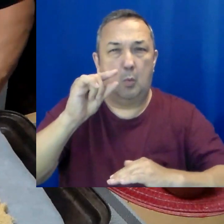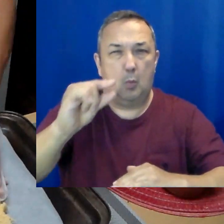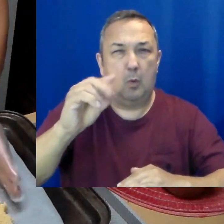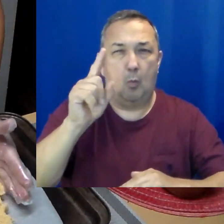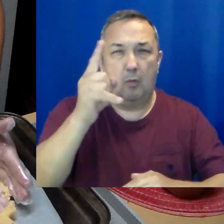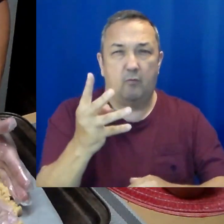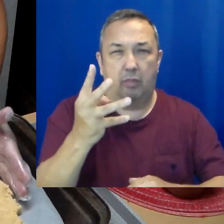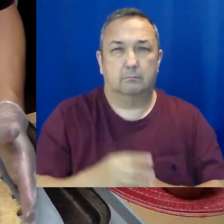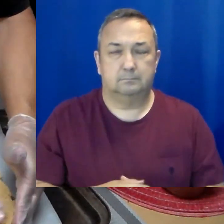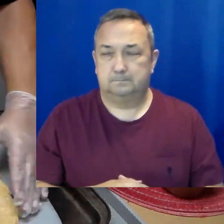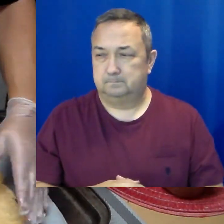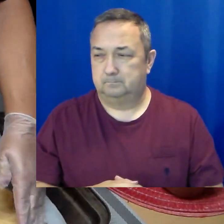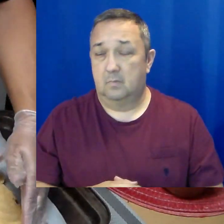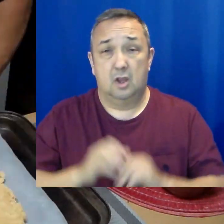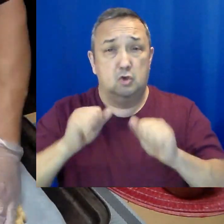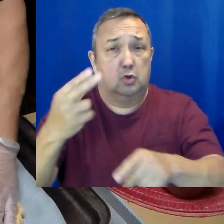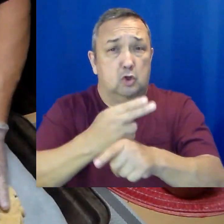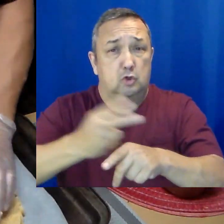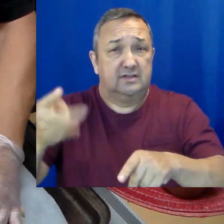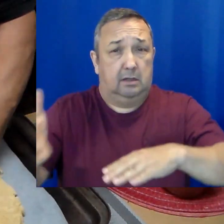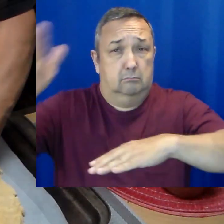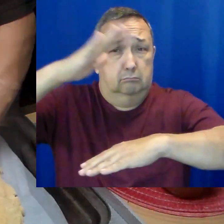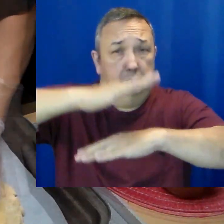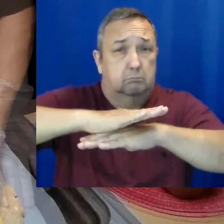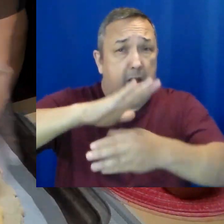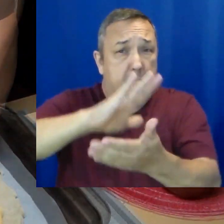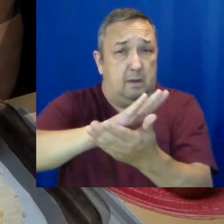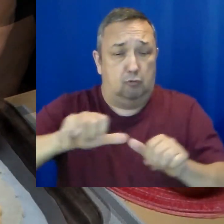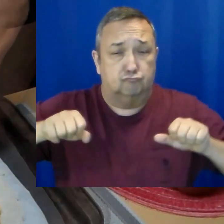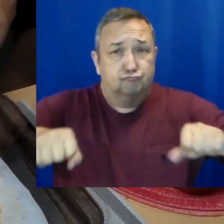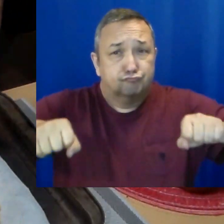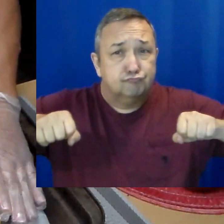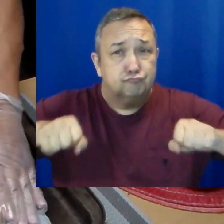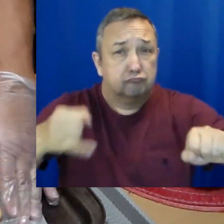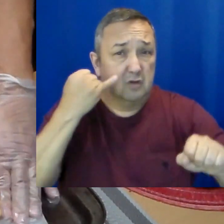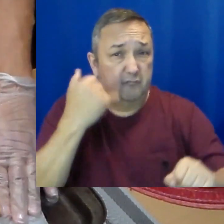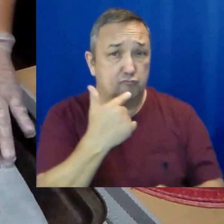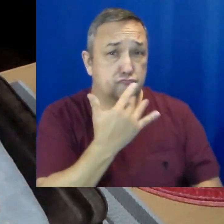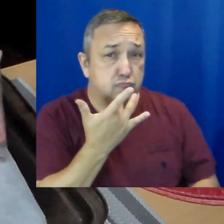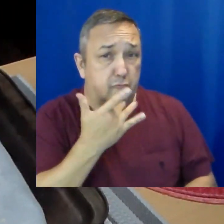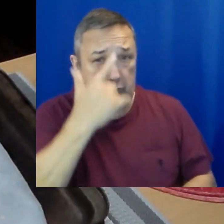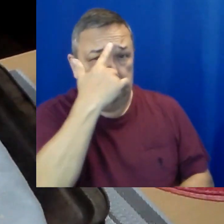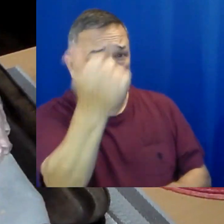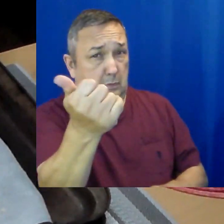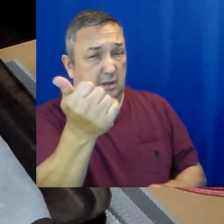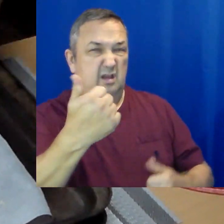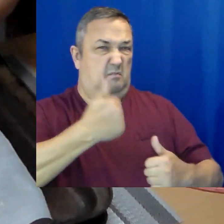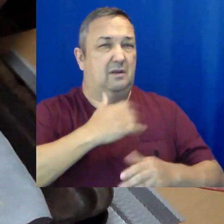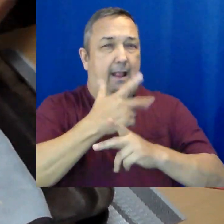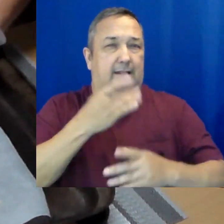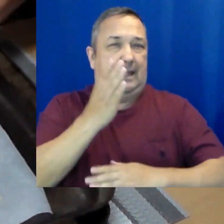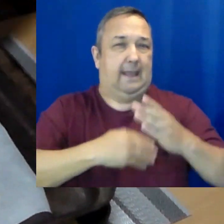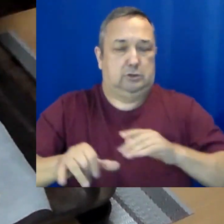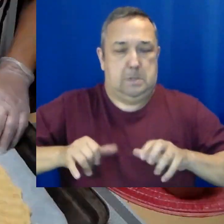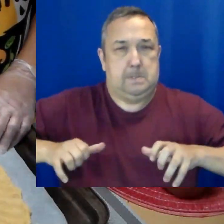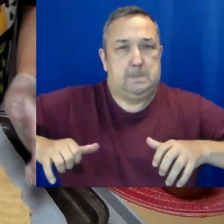thickness. You could use a second piece of parchment paper and using a rolling pin. That's up to you. I like to use my hands to